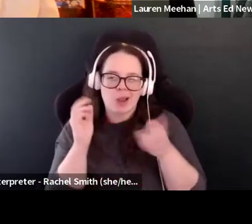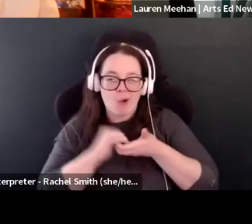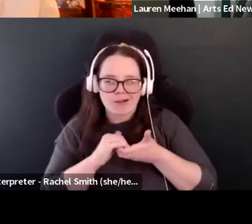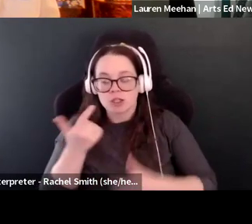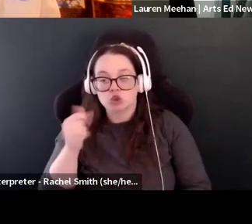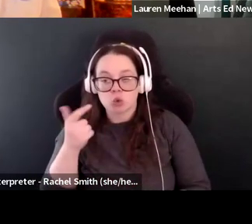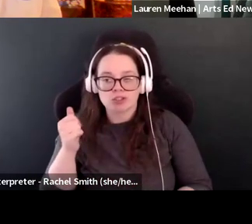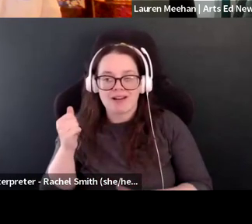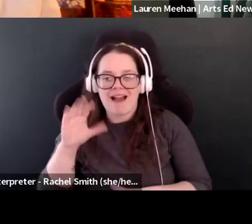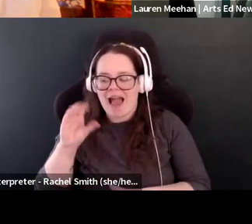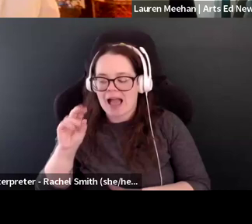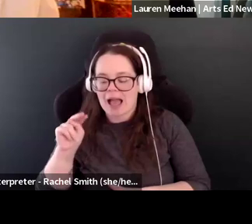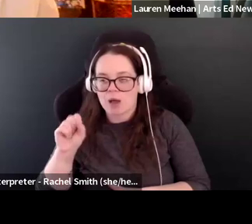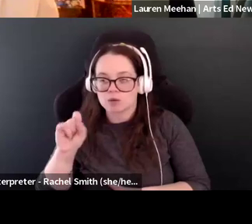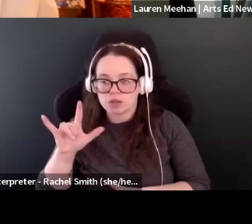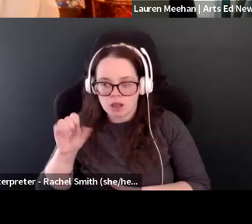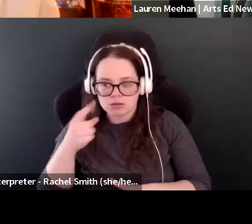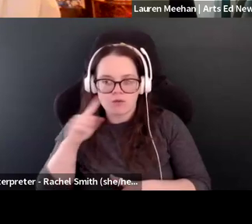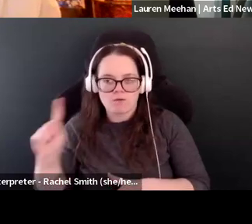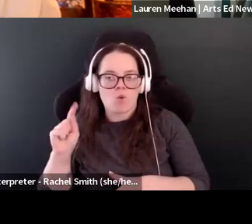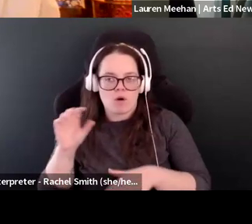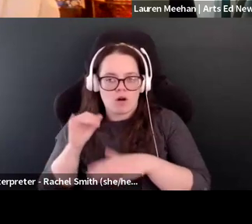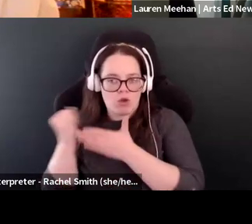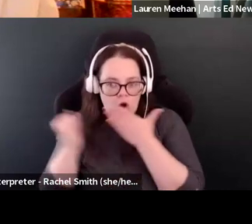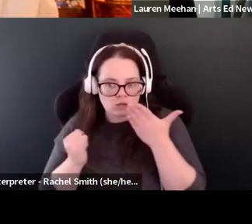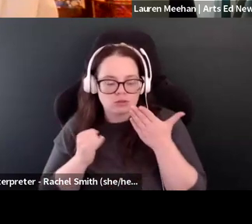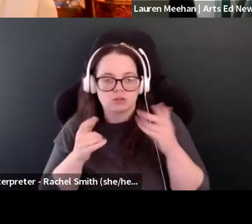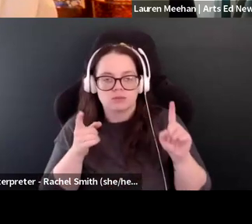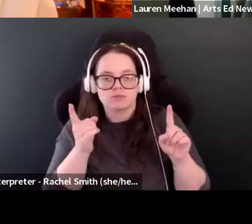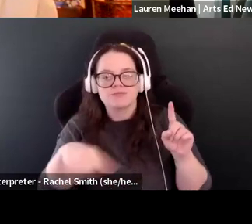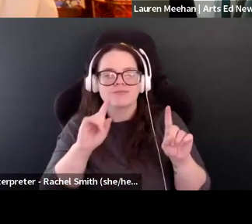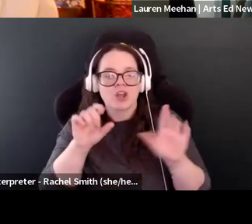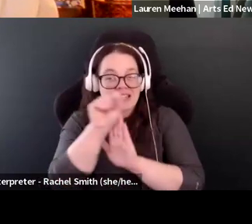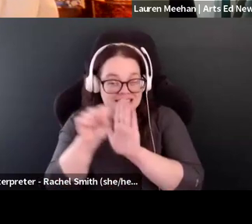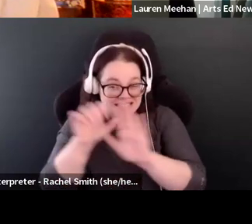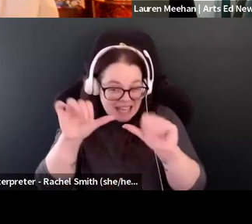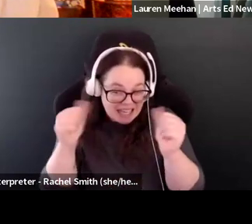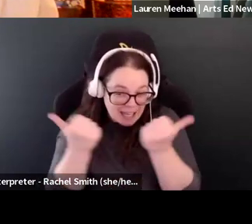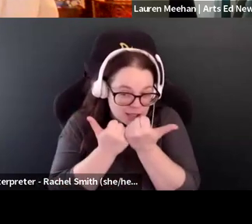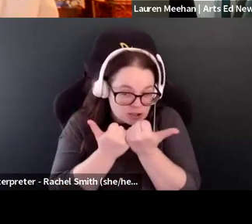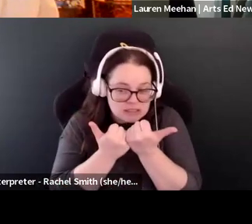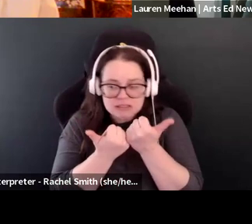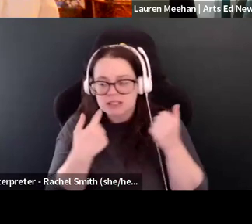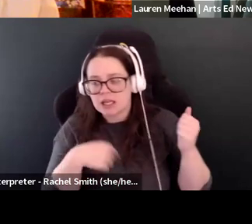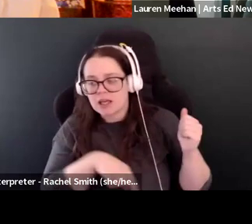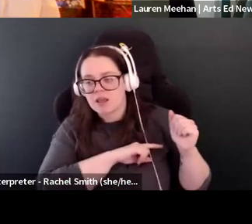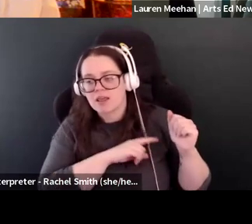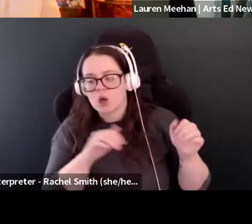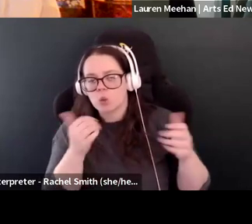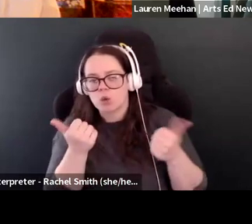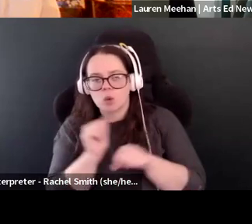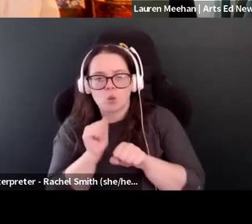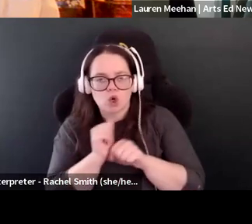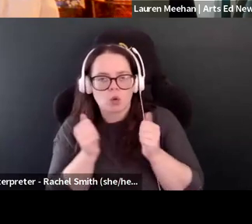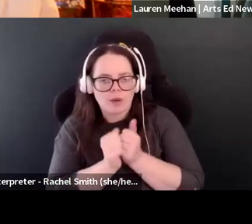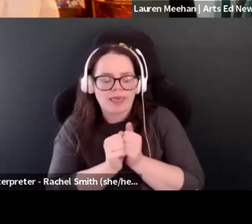Council for the Arts. They are a state agency that we work alongside